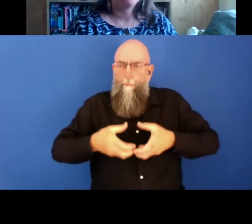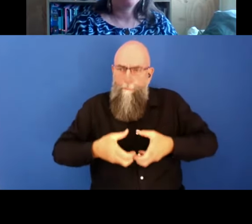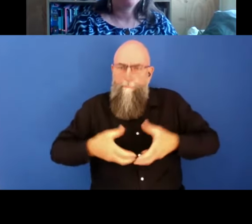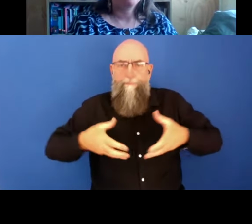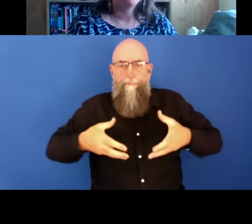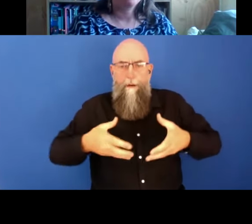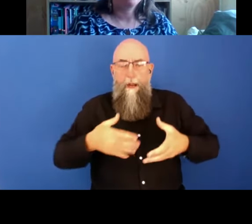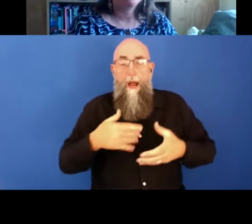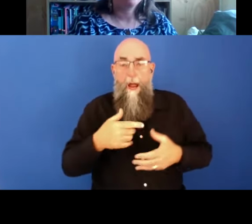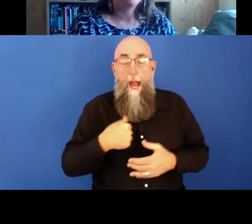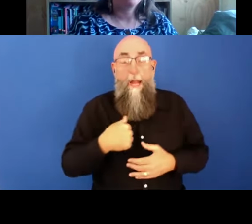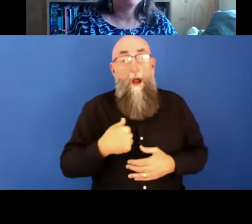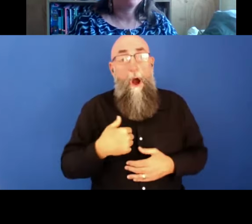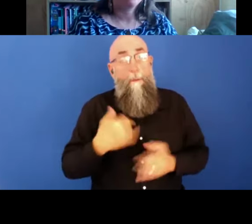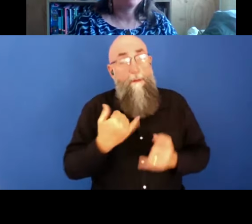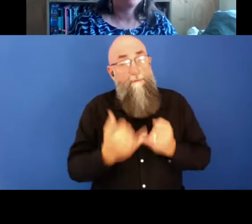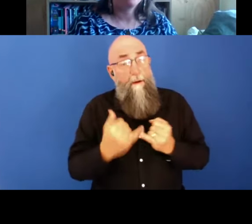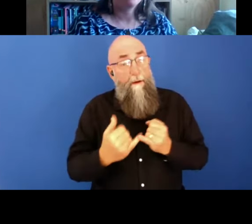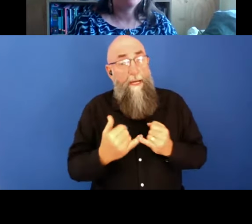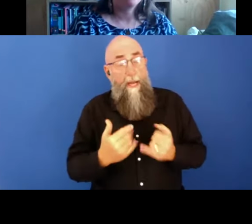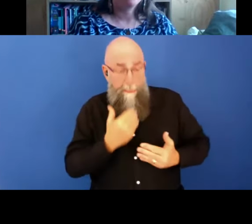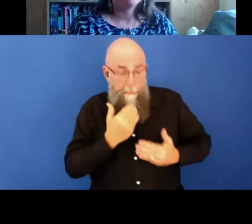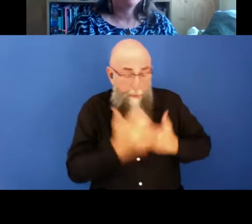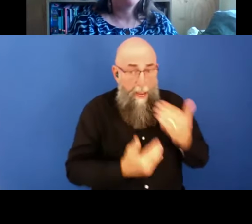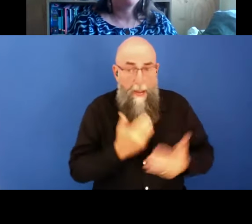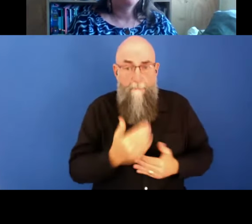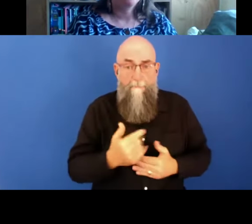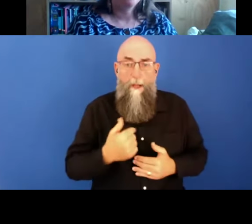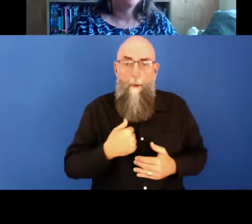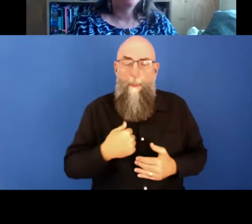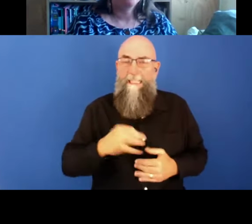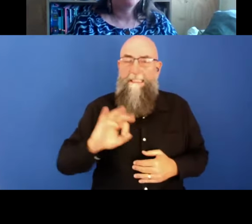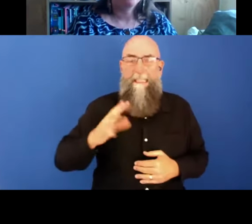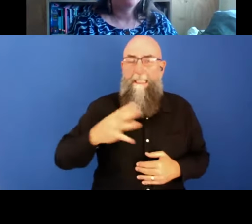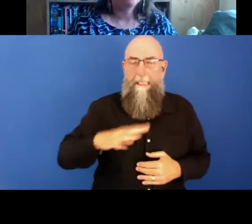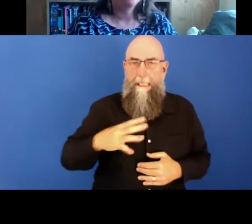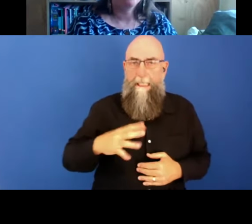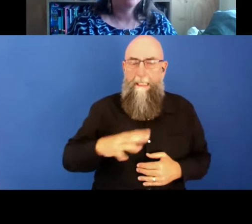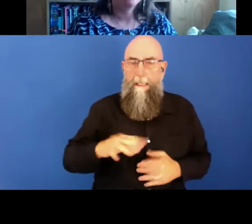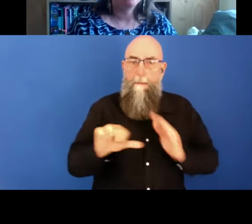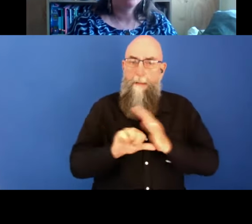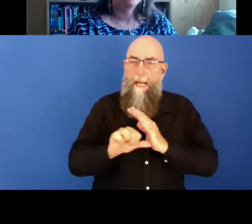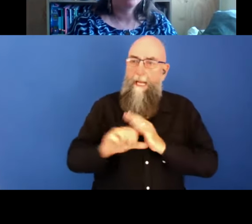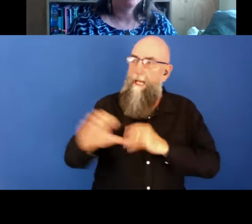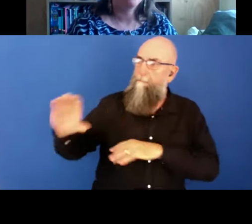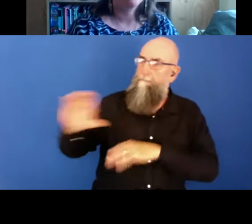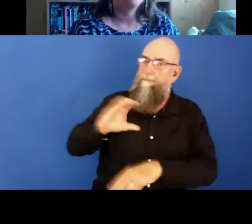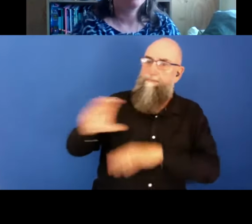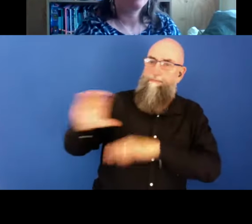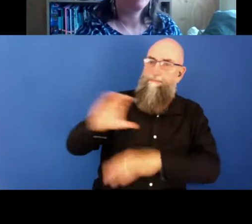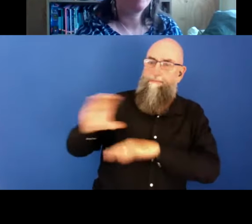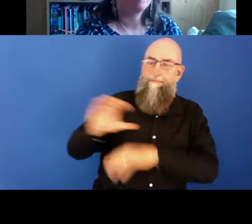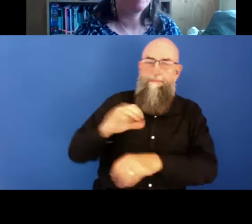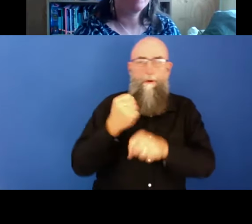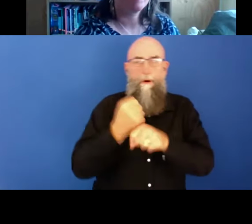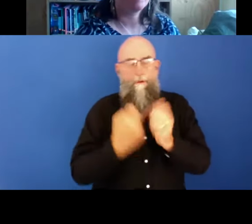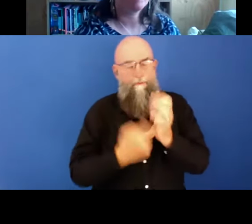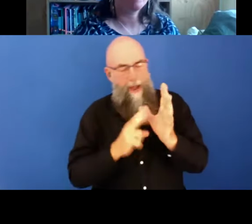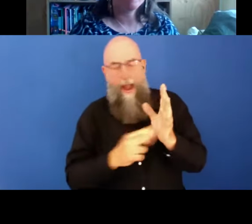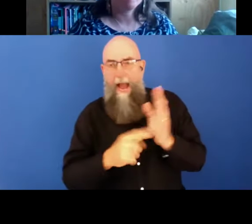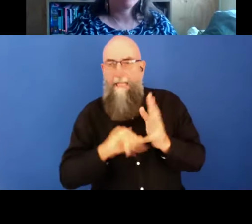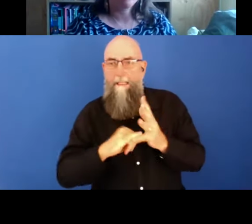we didn't want to end up in a position where we were we're reliant on grants within our own community to make a living like that we didn't want to we didn't